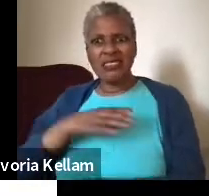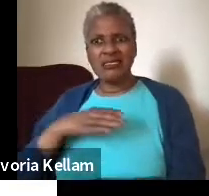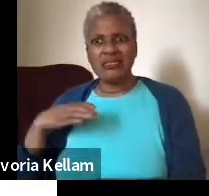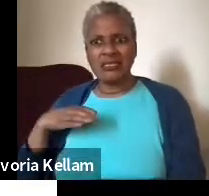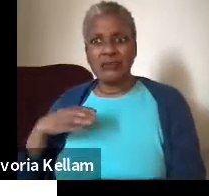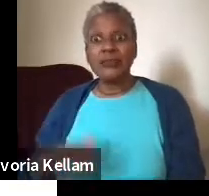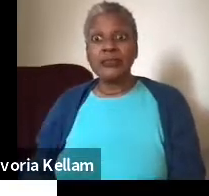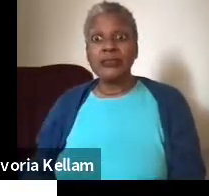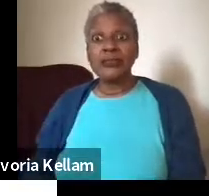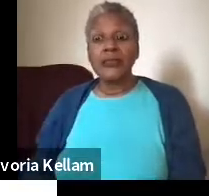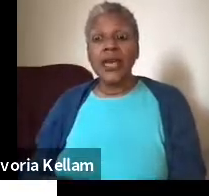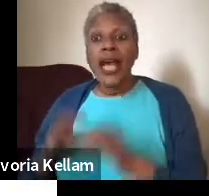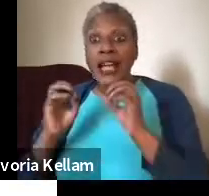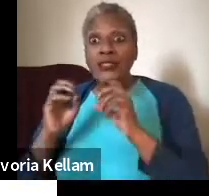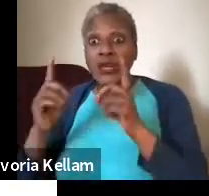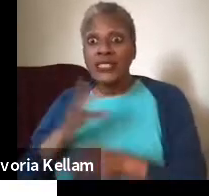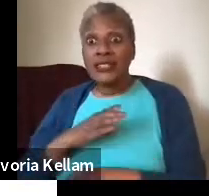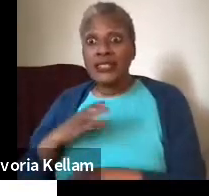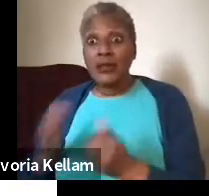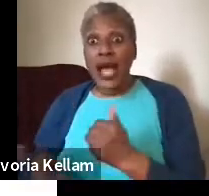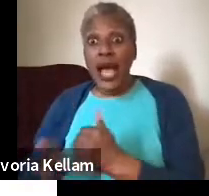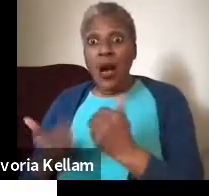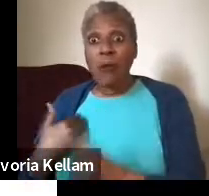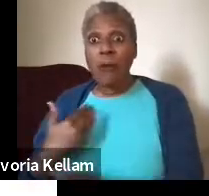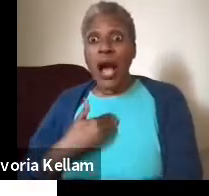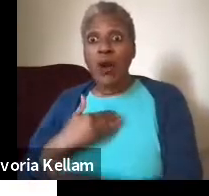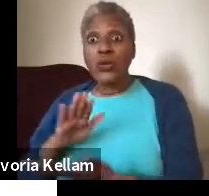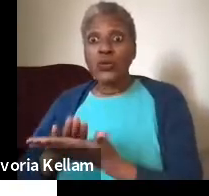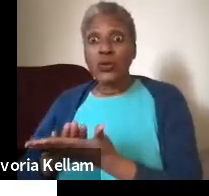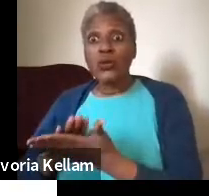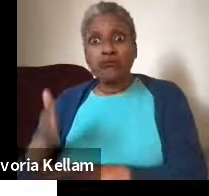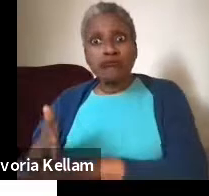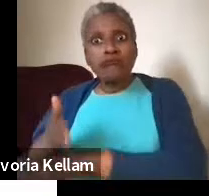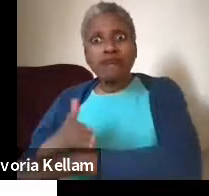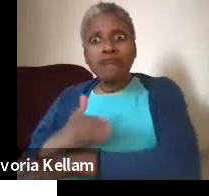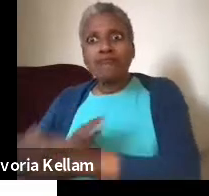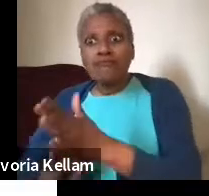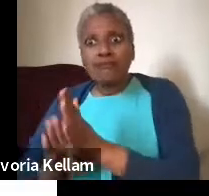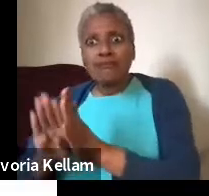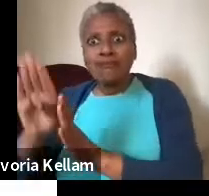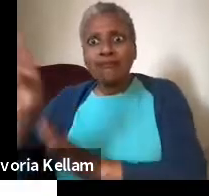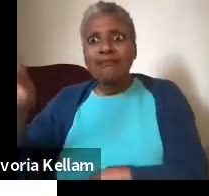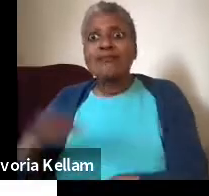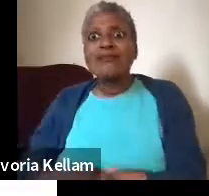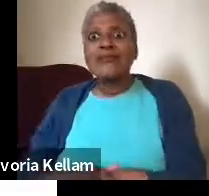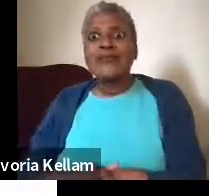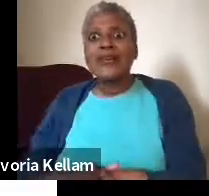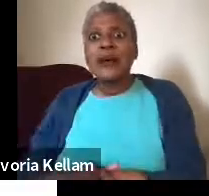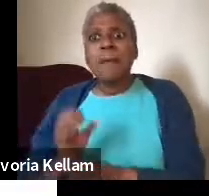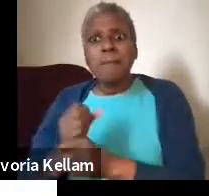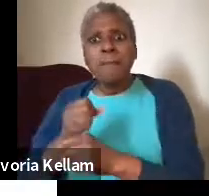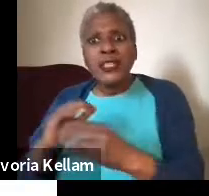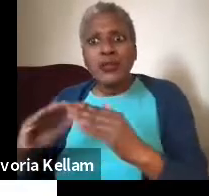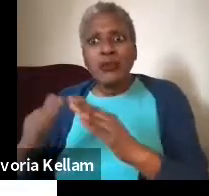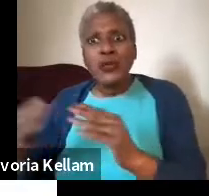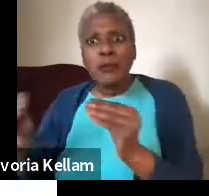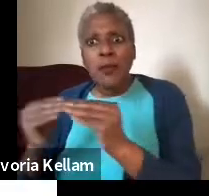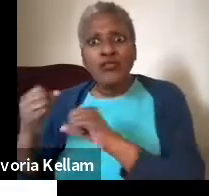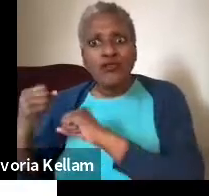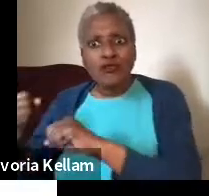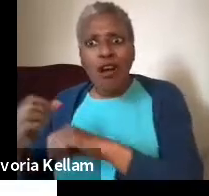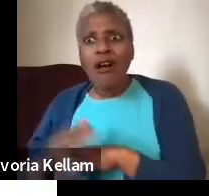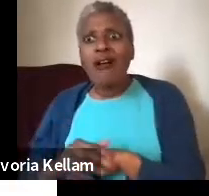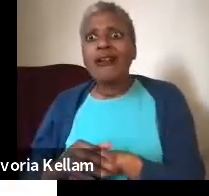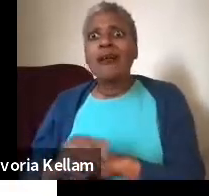our schools. They strengthen school communities and they promote student achievement and make our public schools